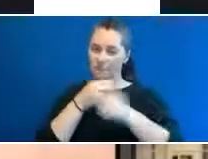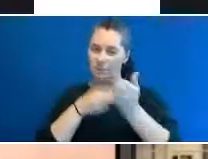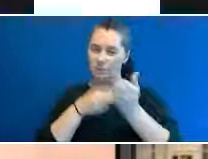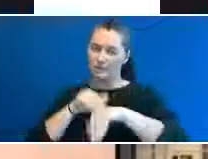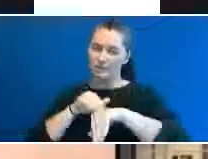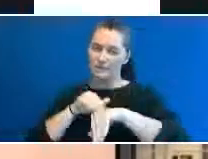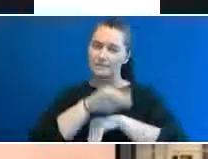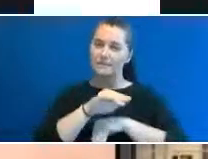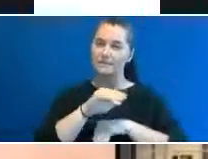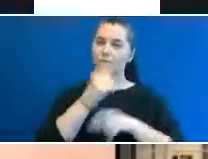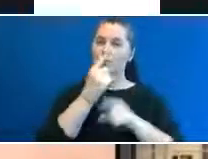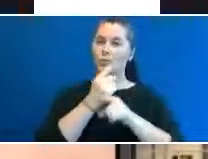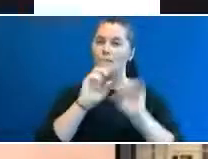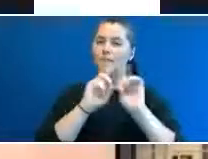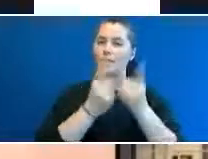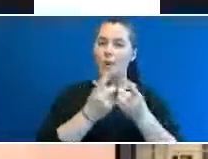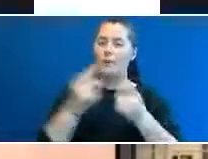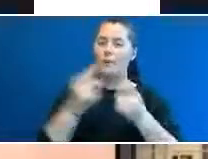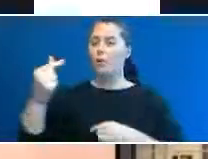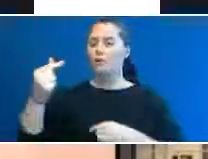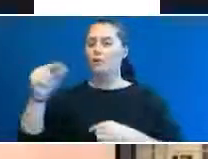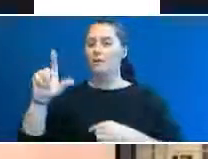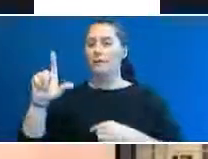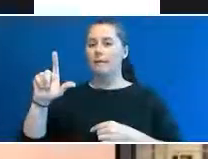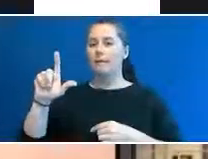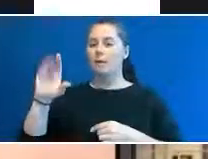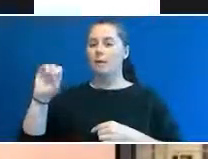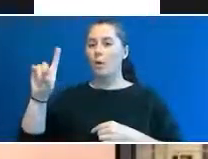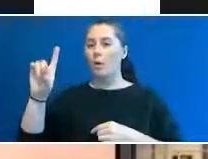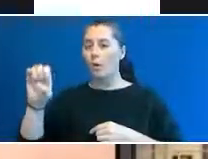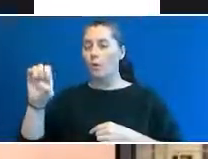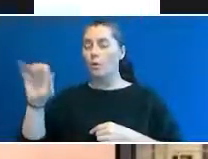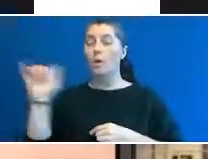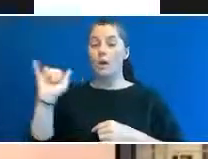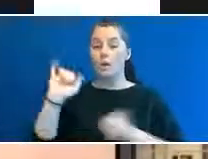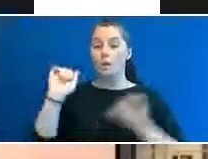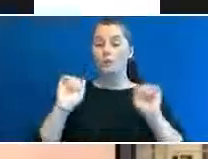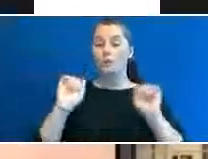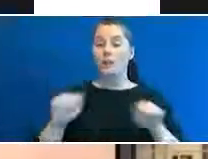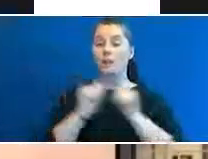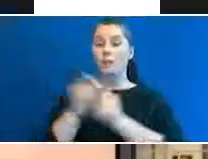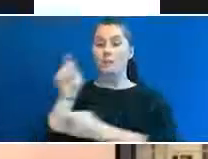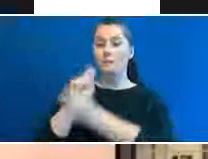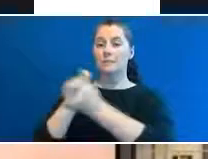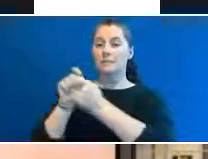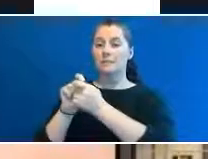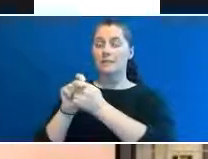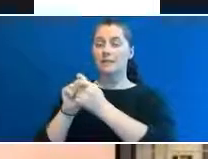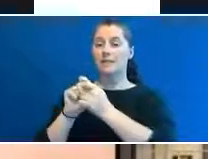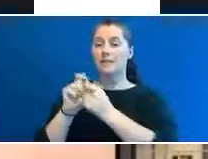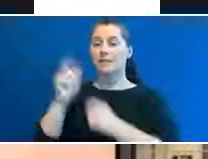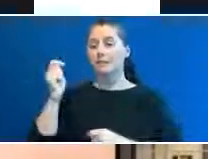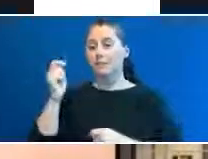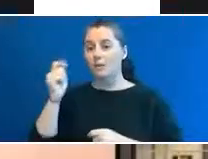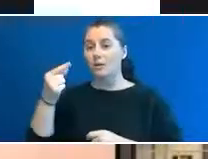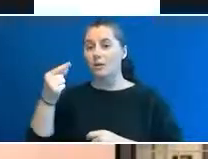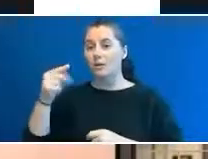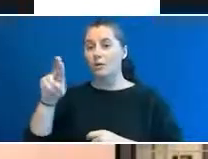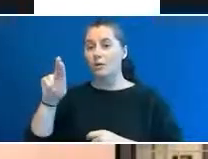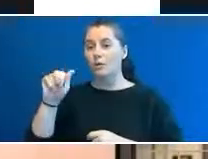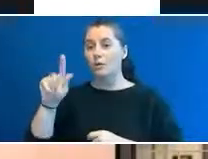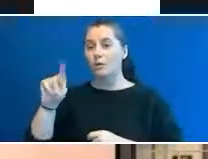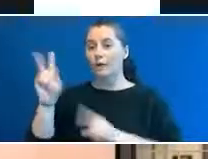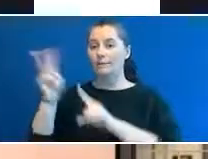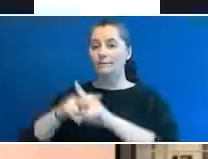GL code. And we can also do it to track if it's going to a specific grant or not. So really similar to how people use like classes